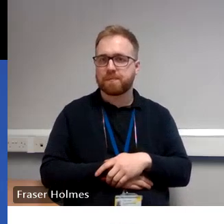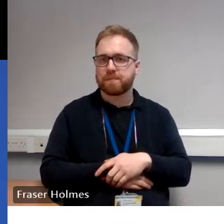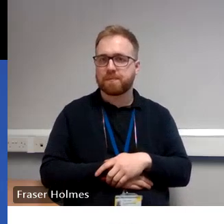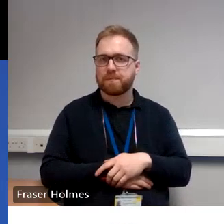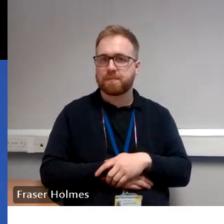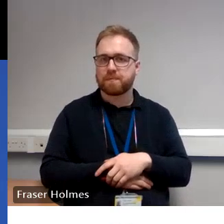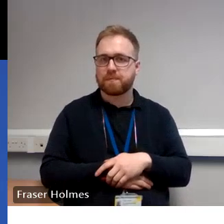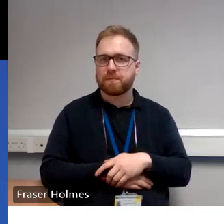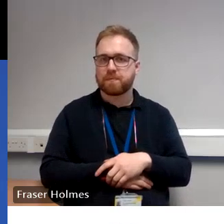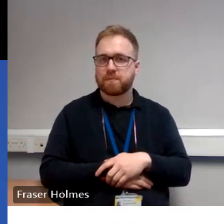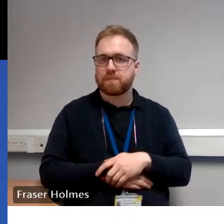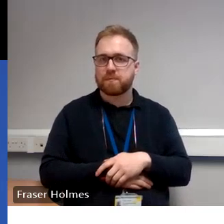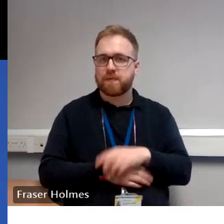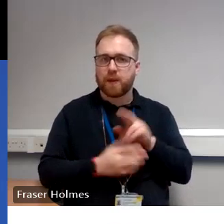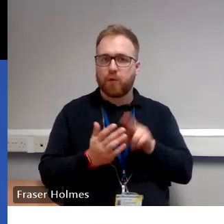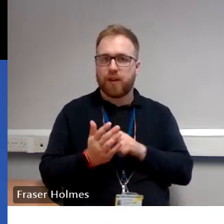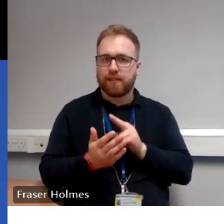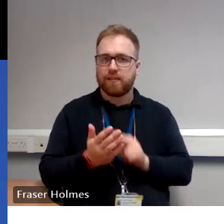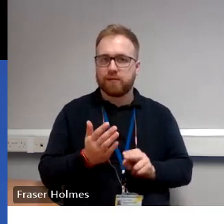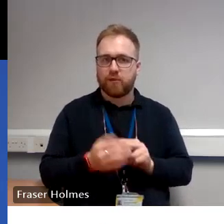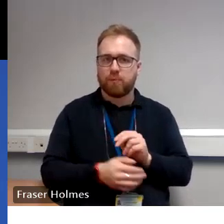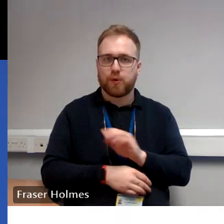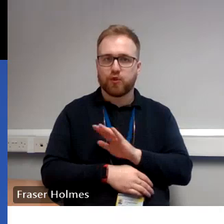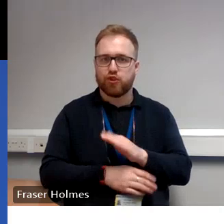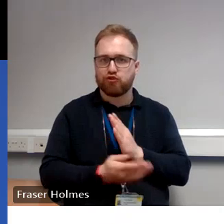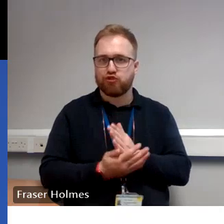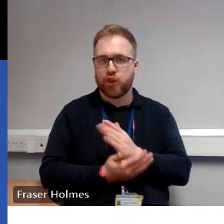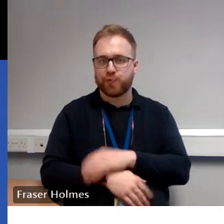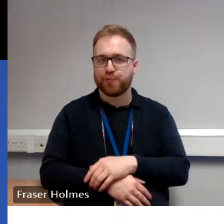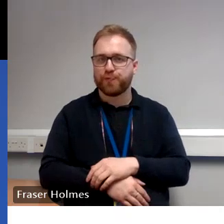cancel that though, because it's not true.